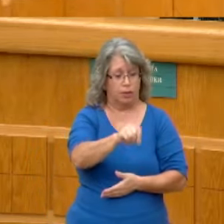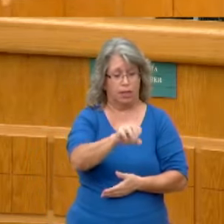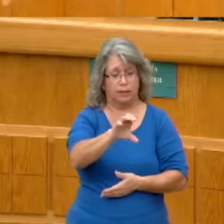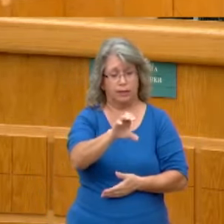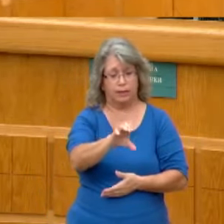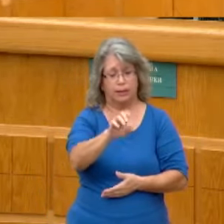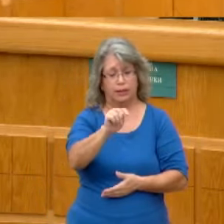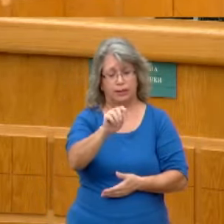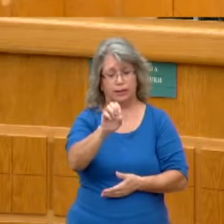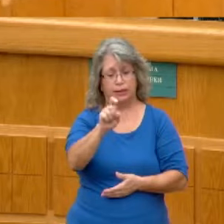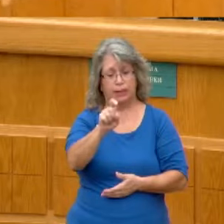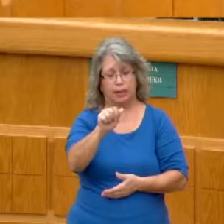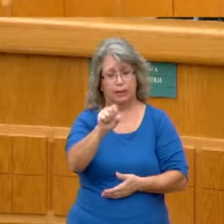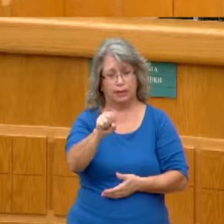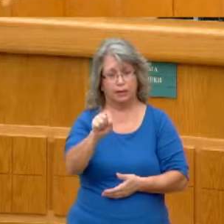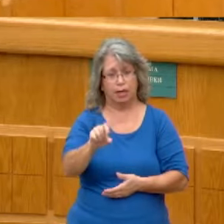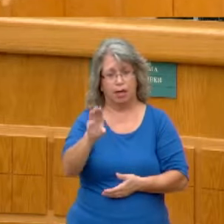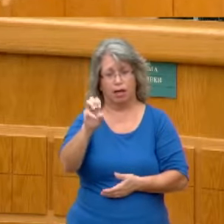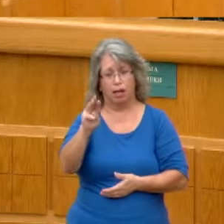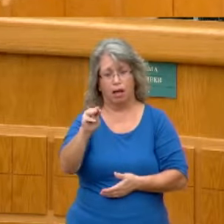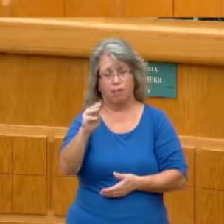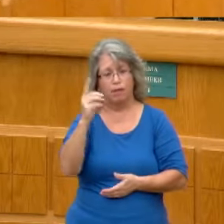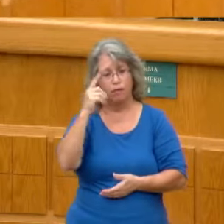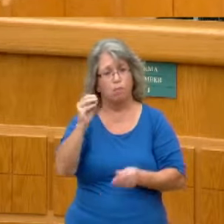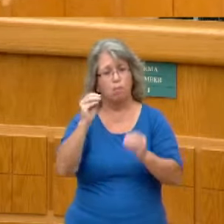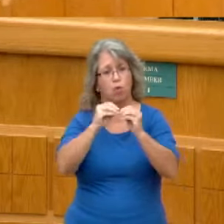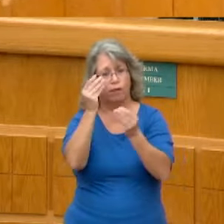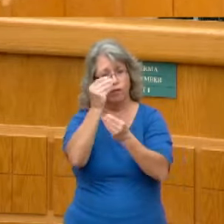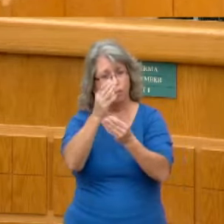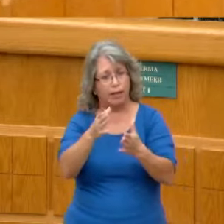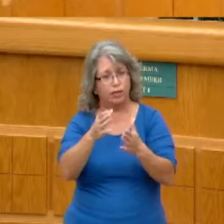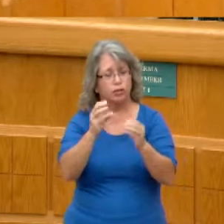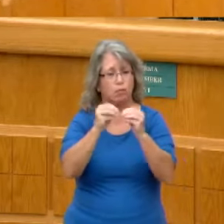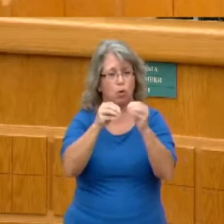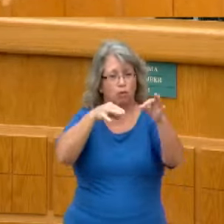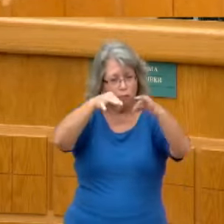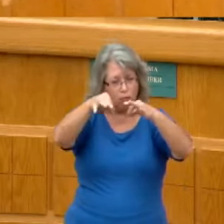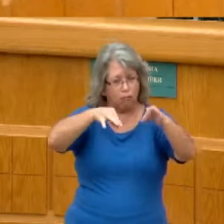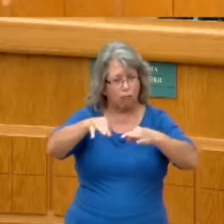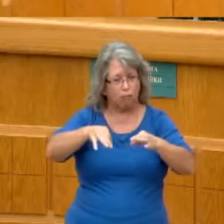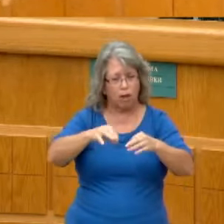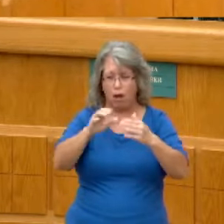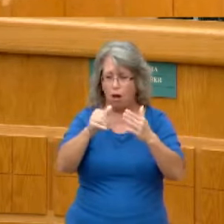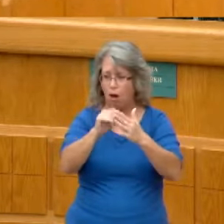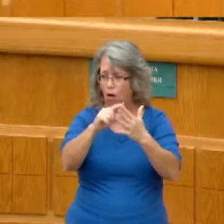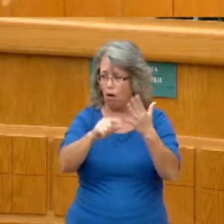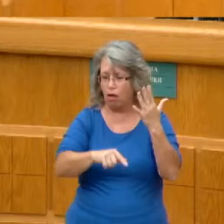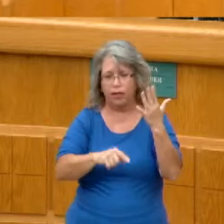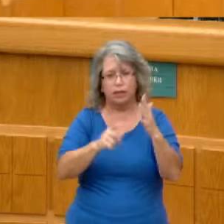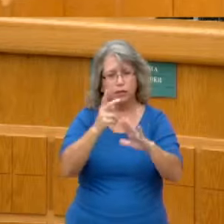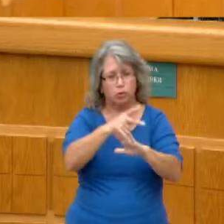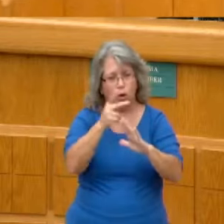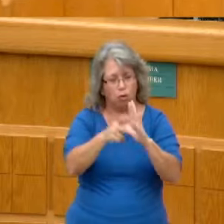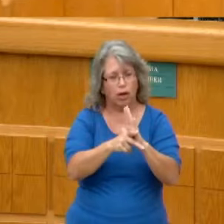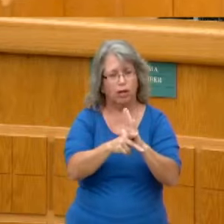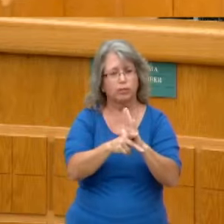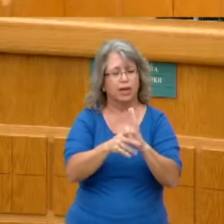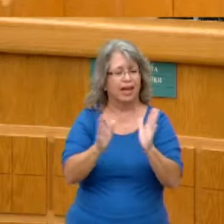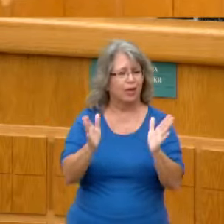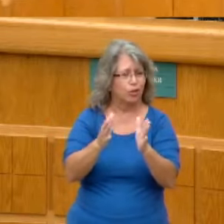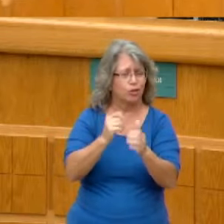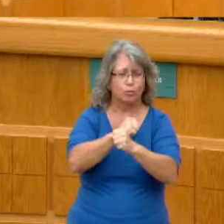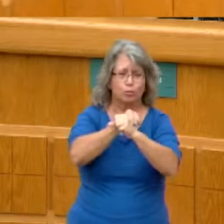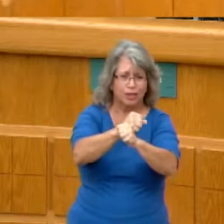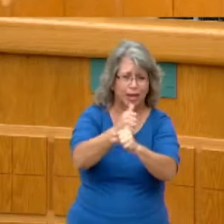www.cctexas.com for more information and details on all the programs that we've mentioned. I urge everyone to protect yourself and your family